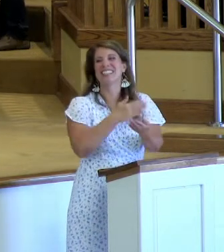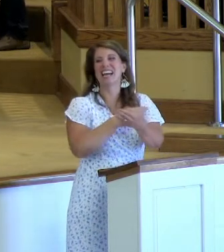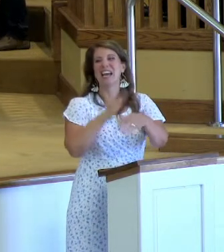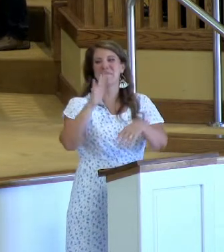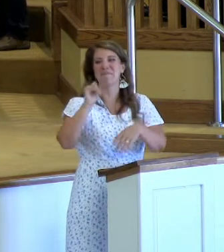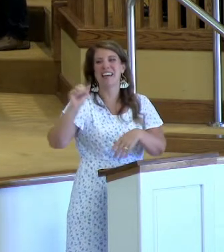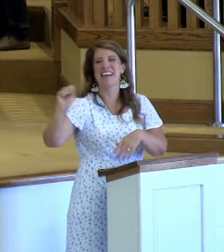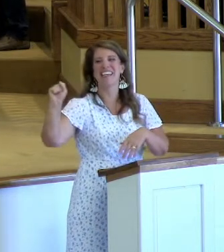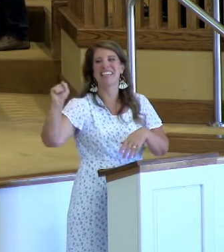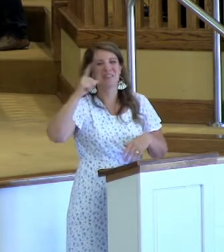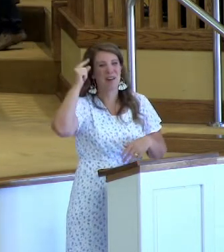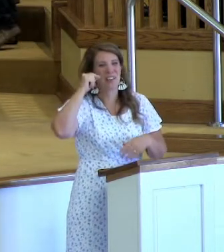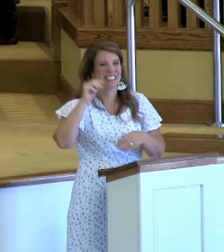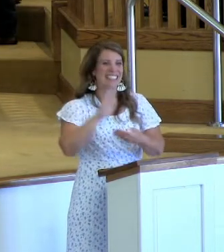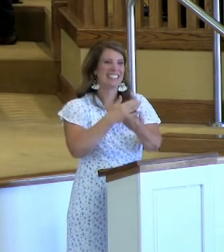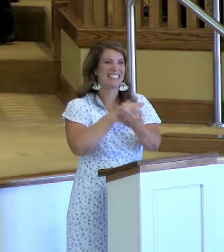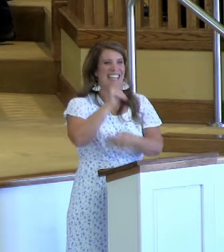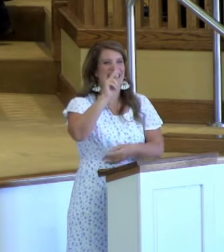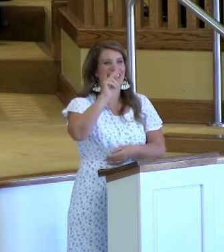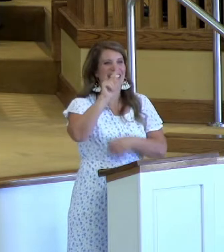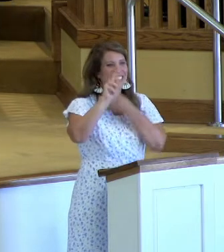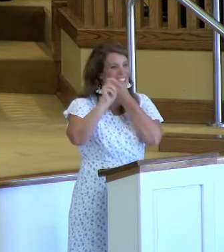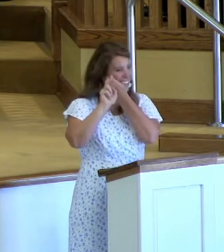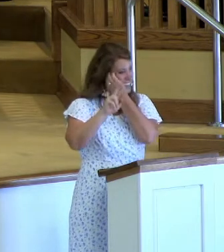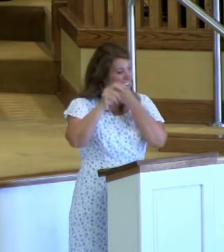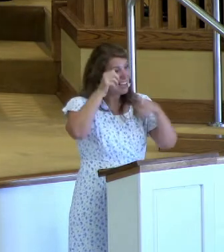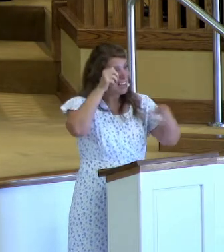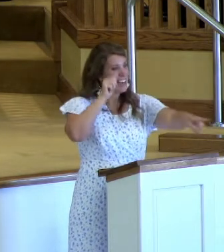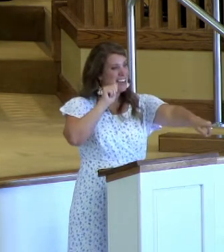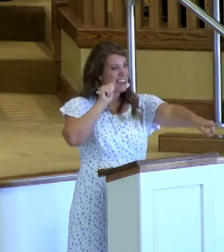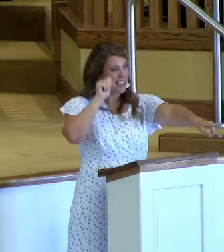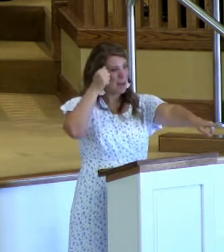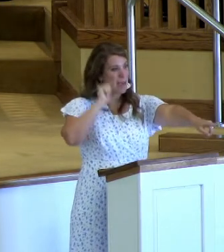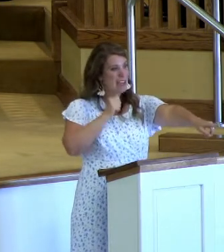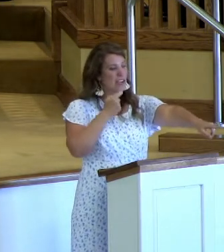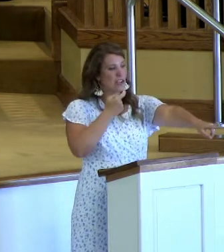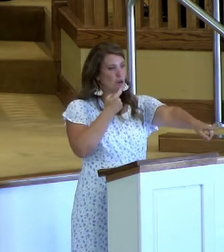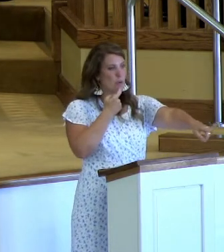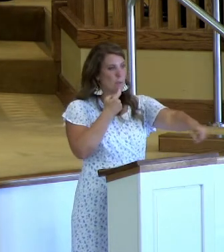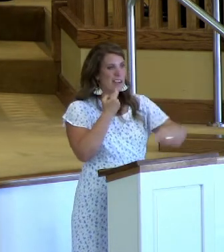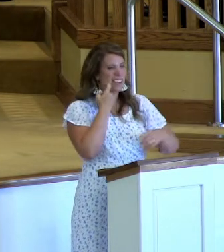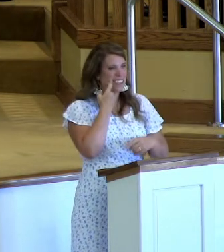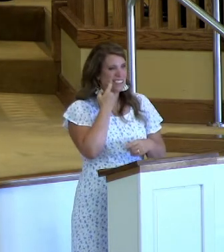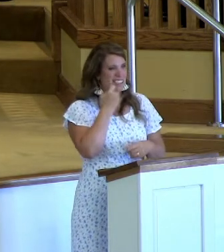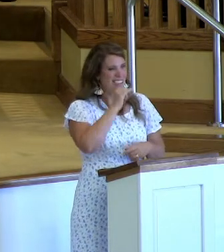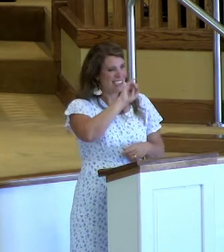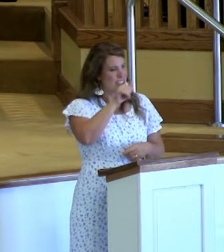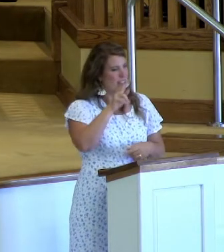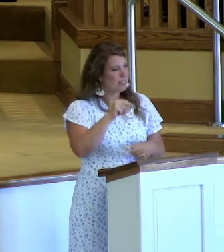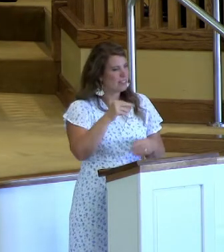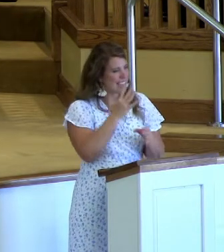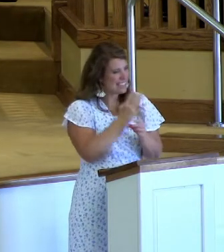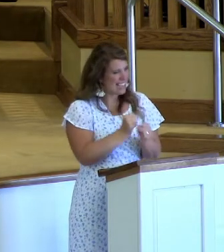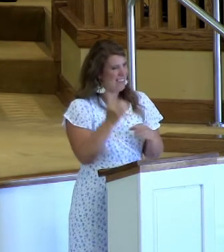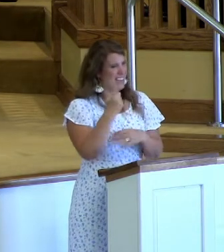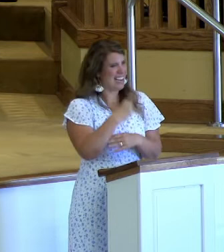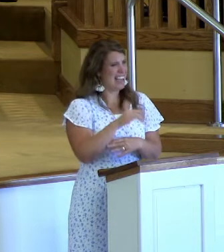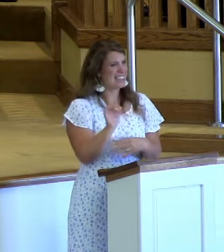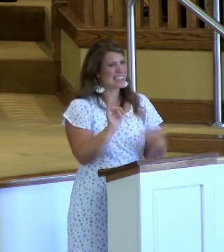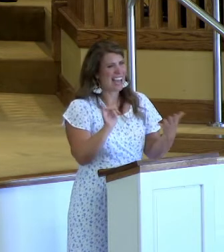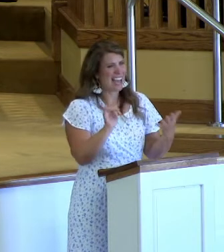All right. A good testimony. Amanda Davis just told me during the handshaking time that she said, boy, Jason getting saved today is like